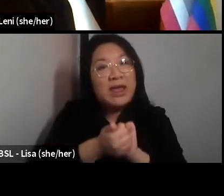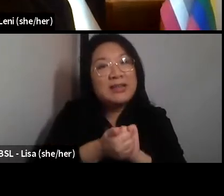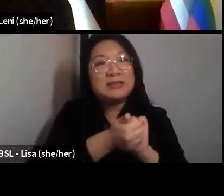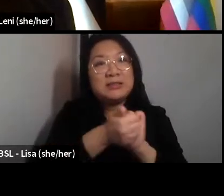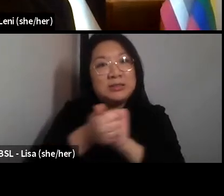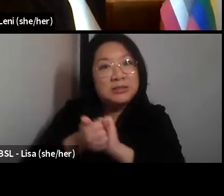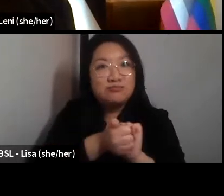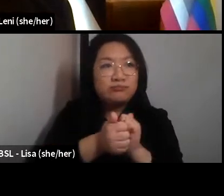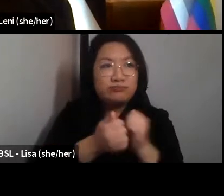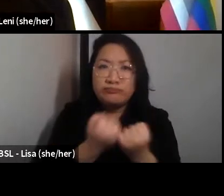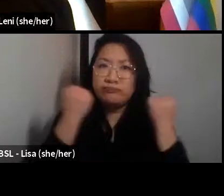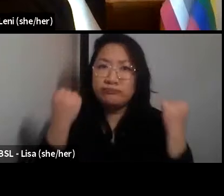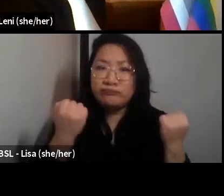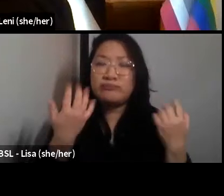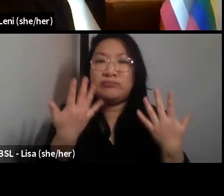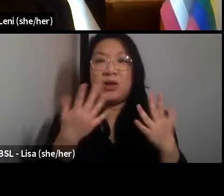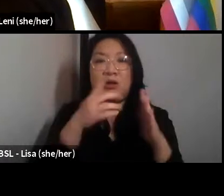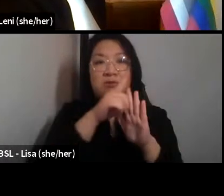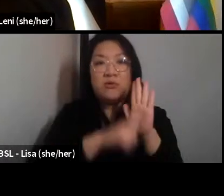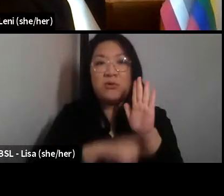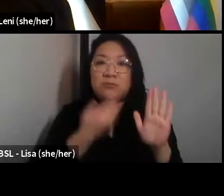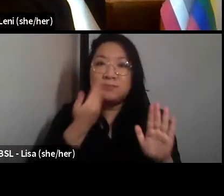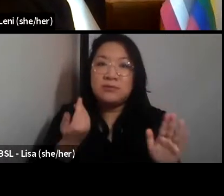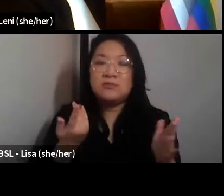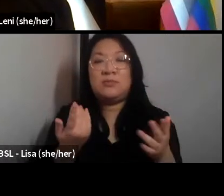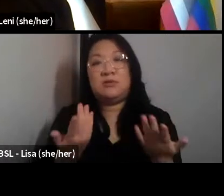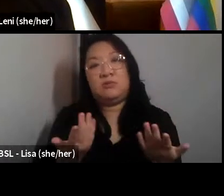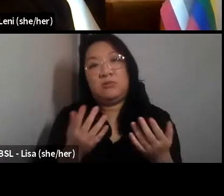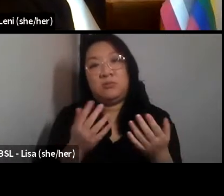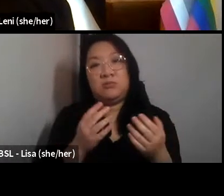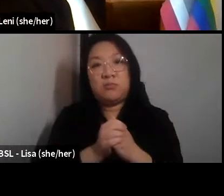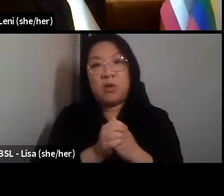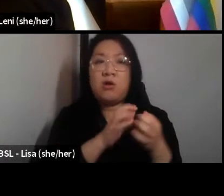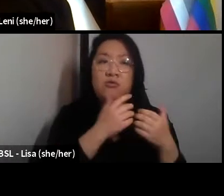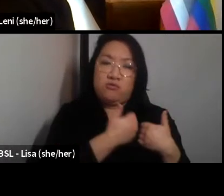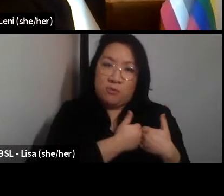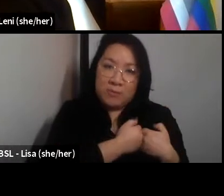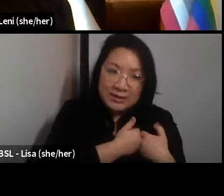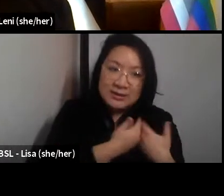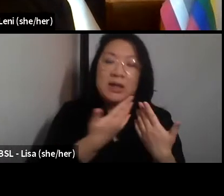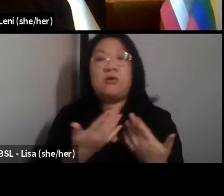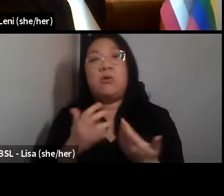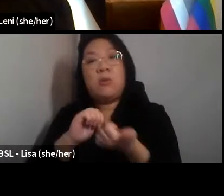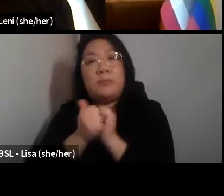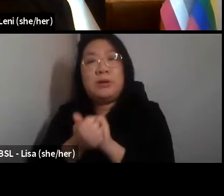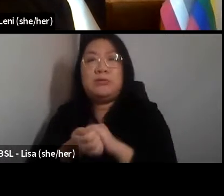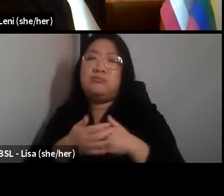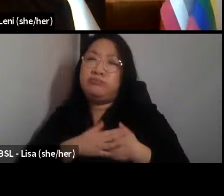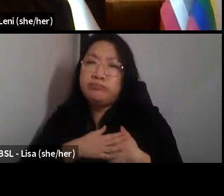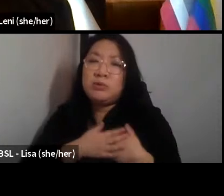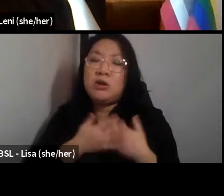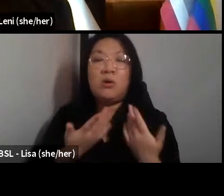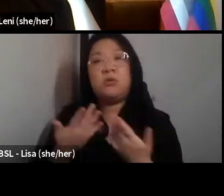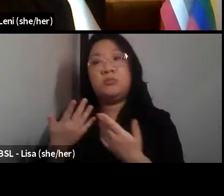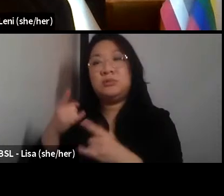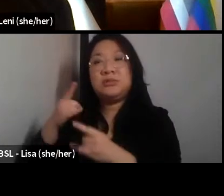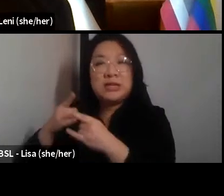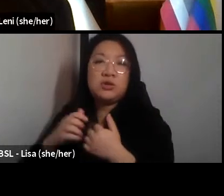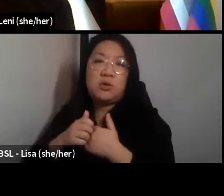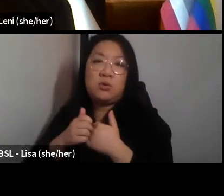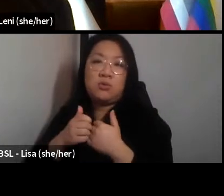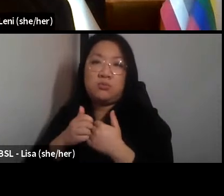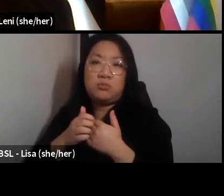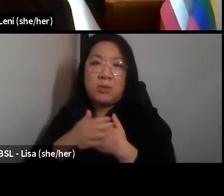there's nothing wrong with romantic or platonic love over, you know, sexual love. They aren't